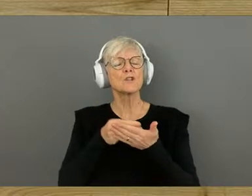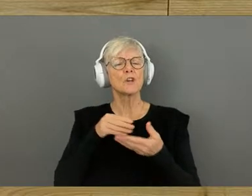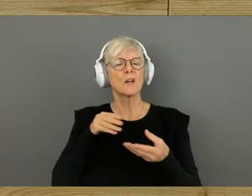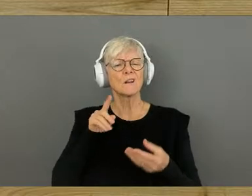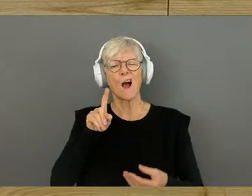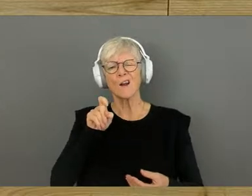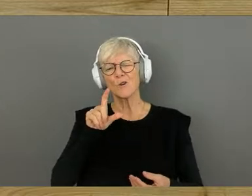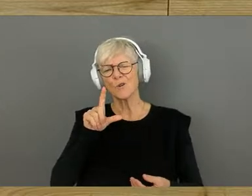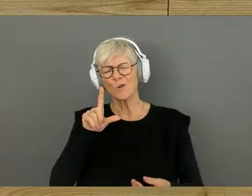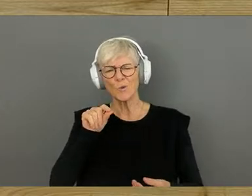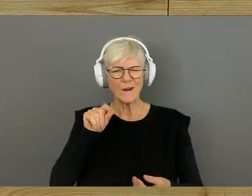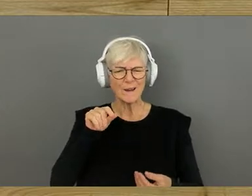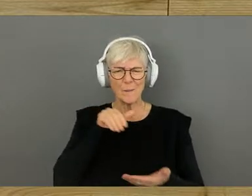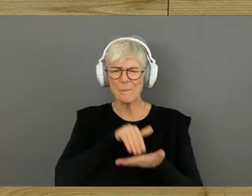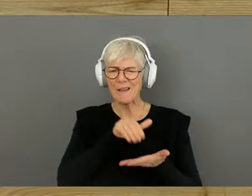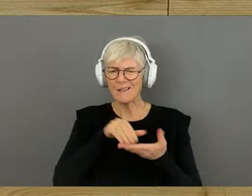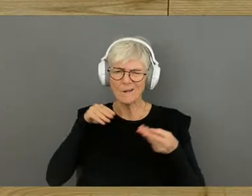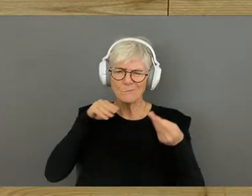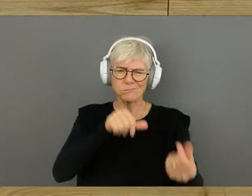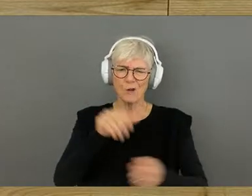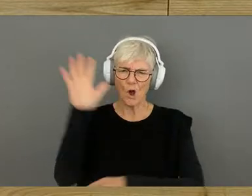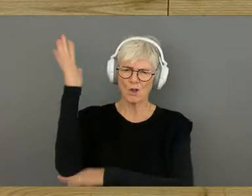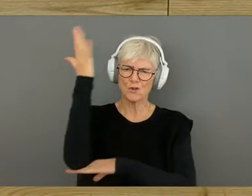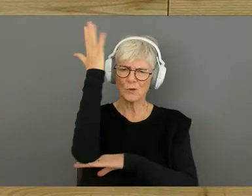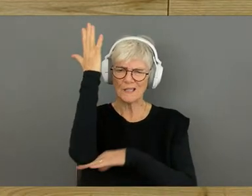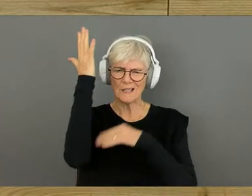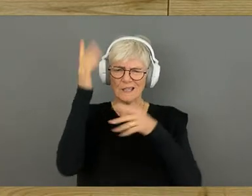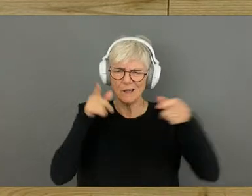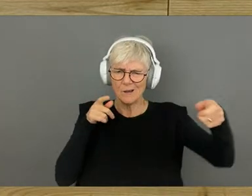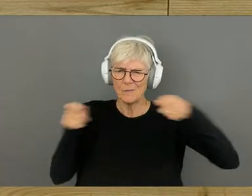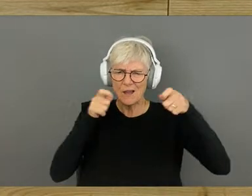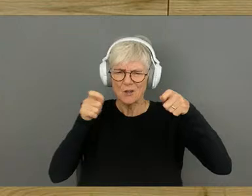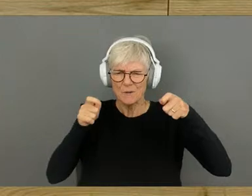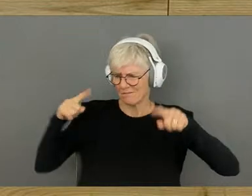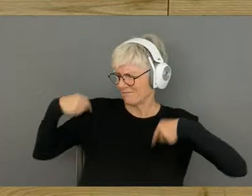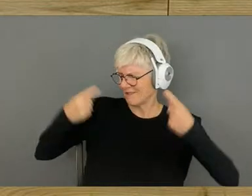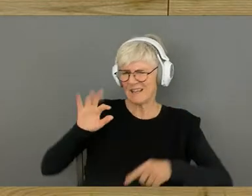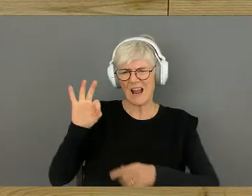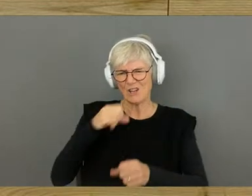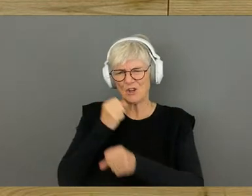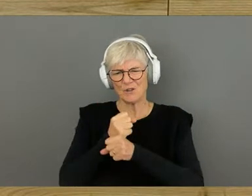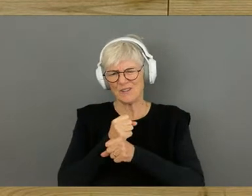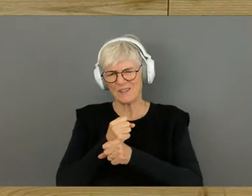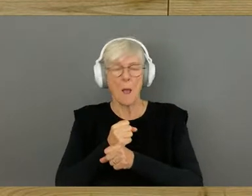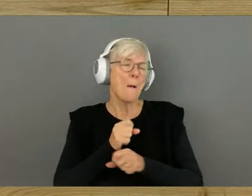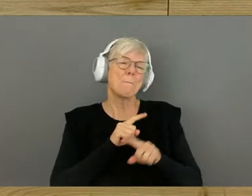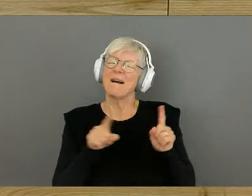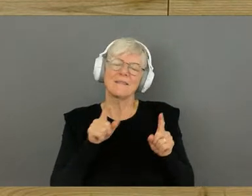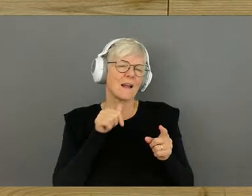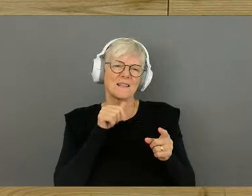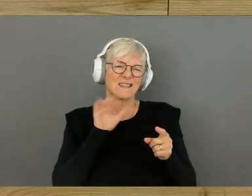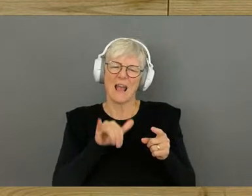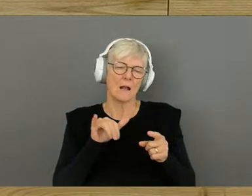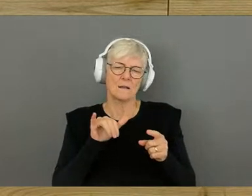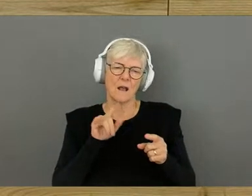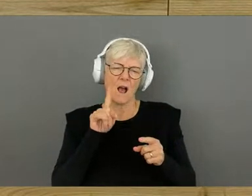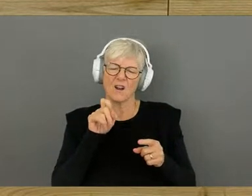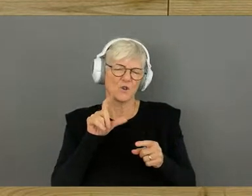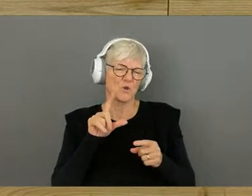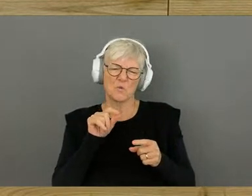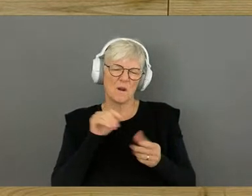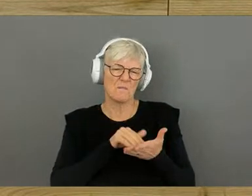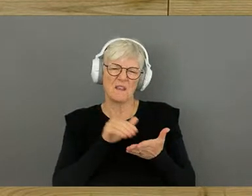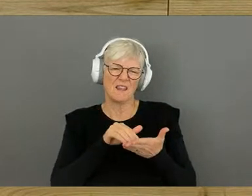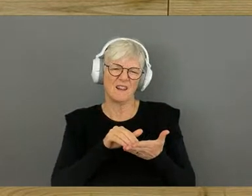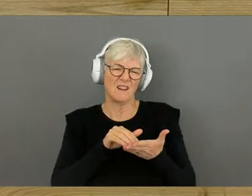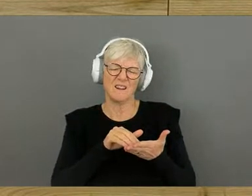9 years, but that's not completely accurate, is it? The budget has been trimmed quite a bit over the past few years. Can you go through